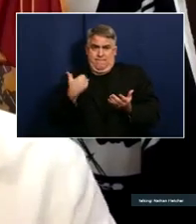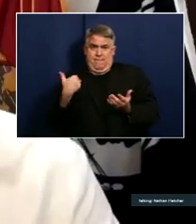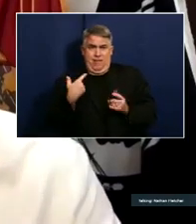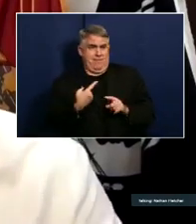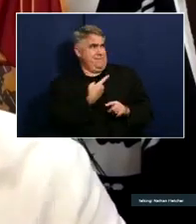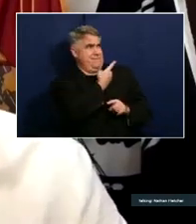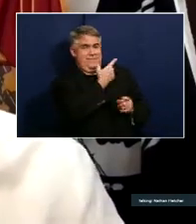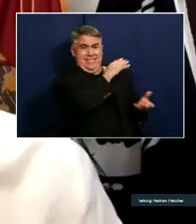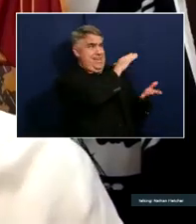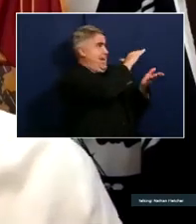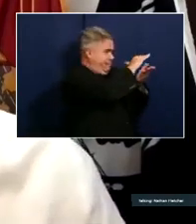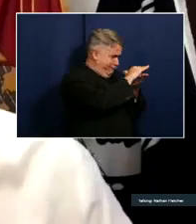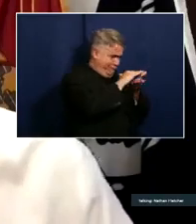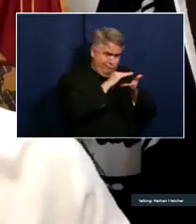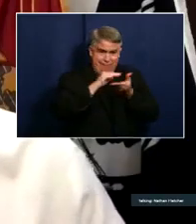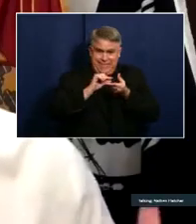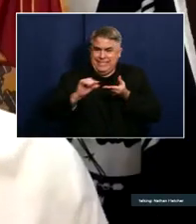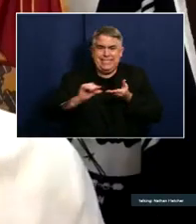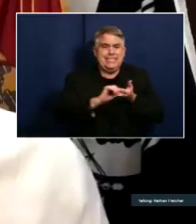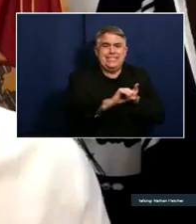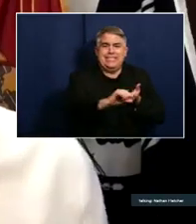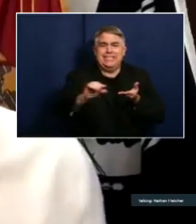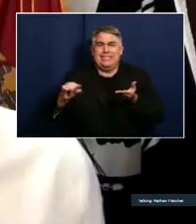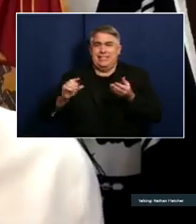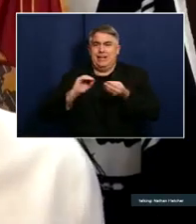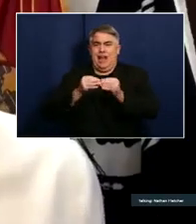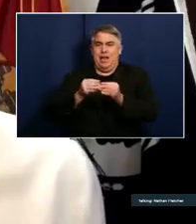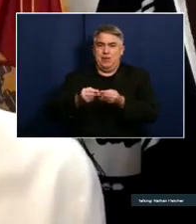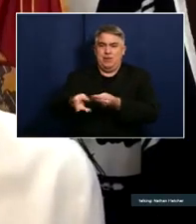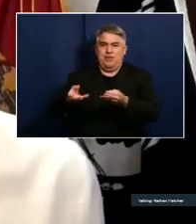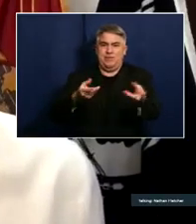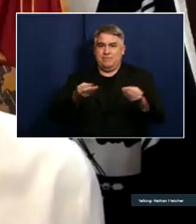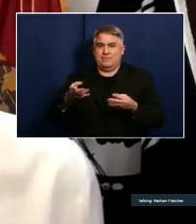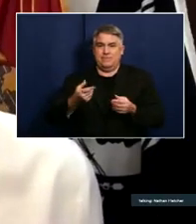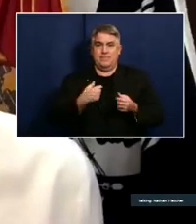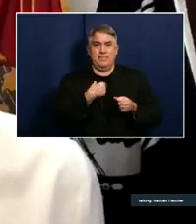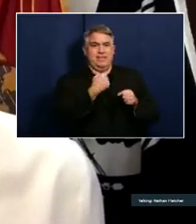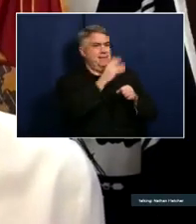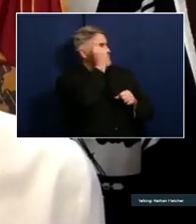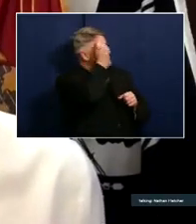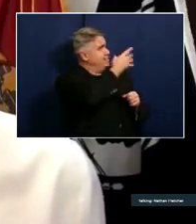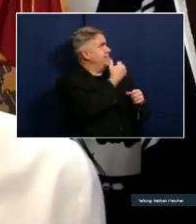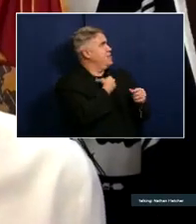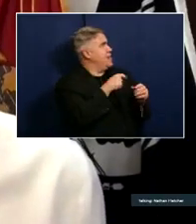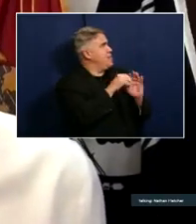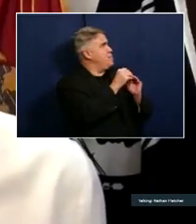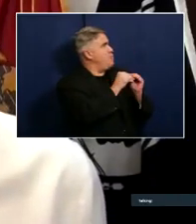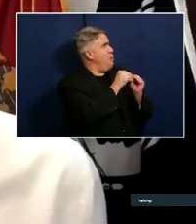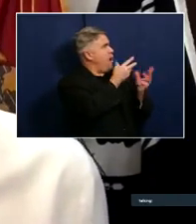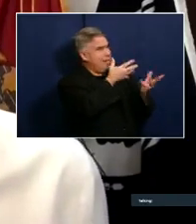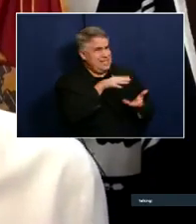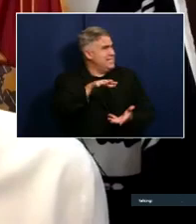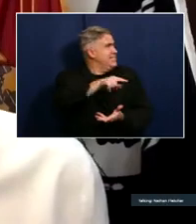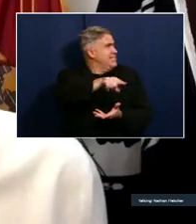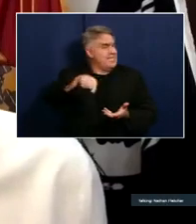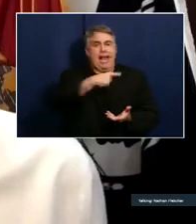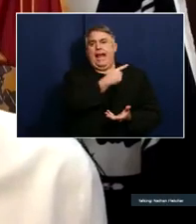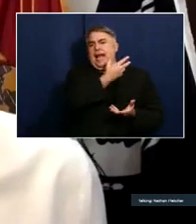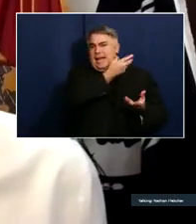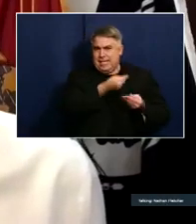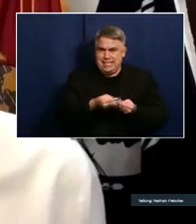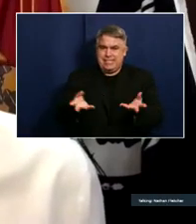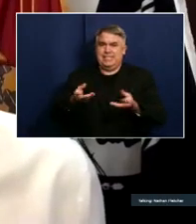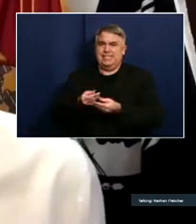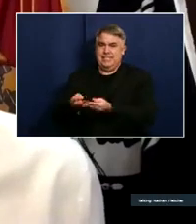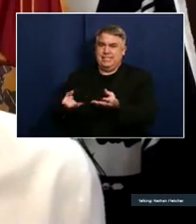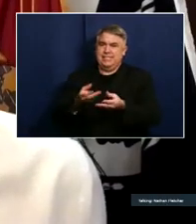give the feds numbers, feds give state numbers, states send them down to the counties, but we can only put in arms what we receive. As we stand before